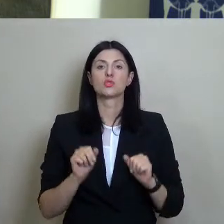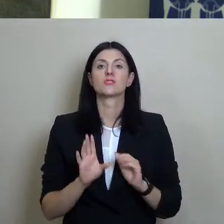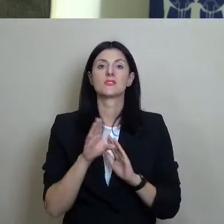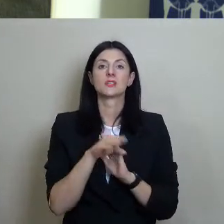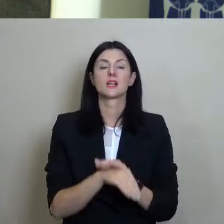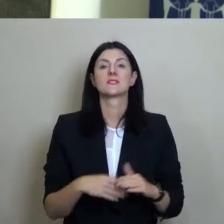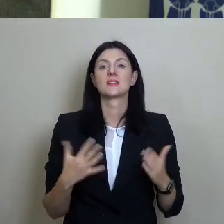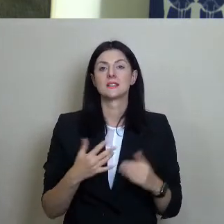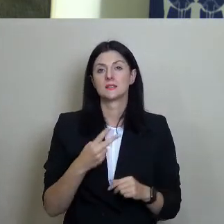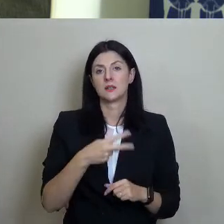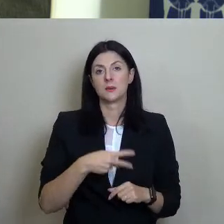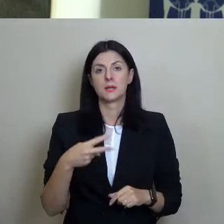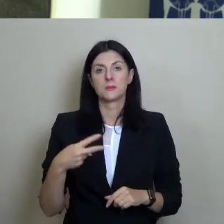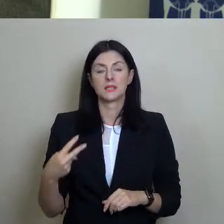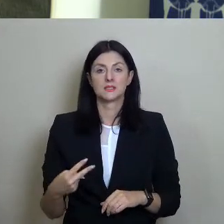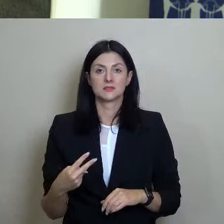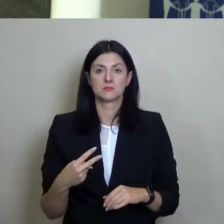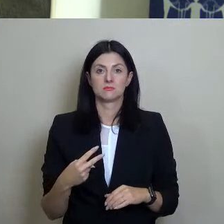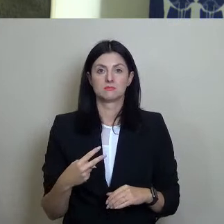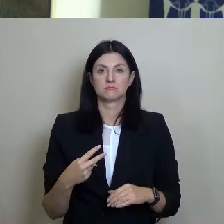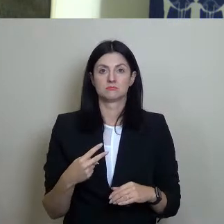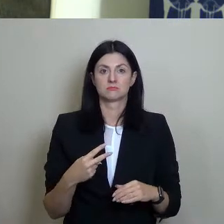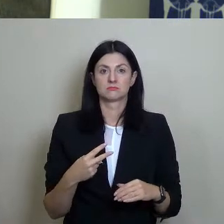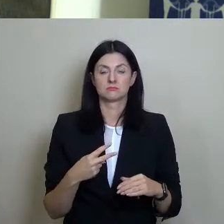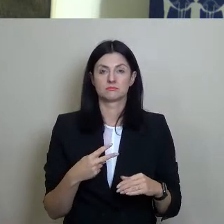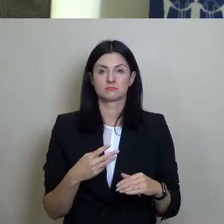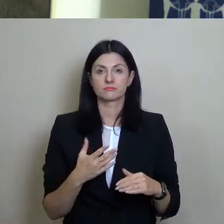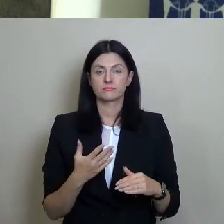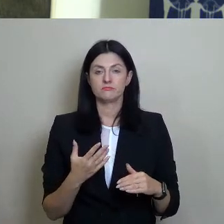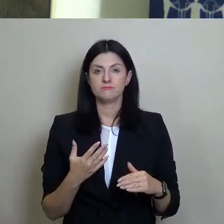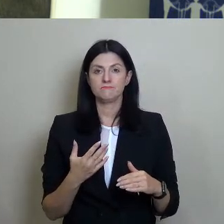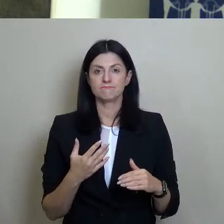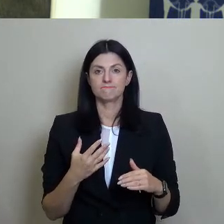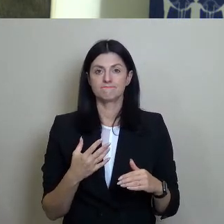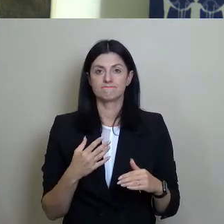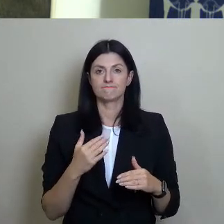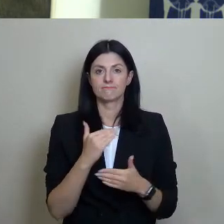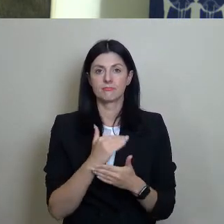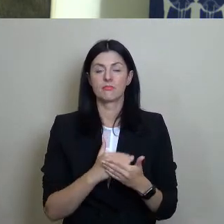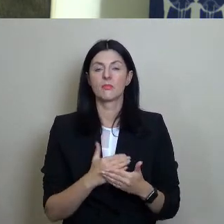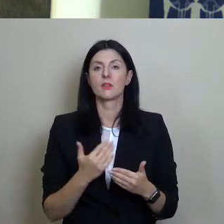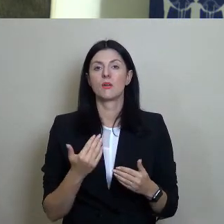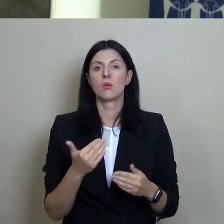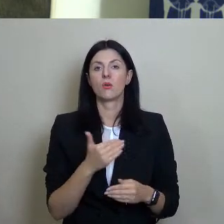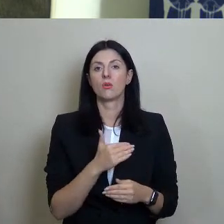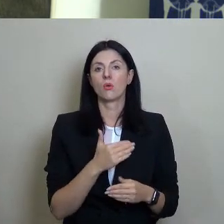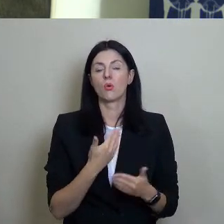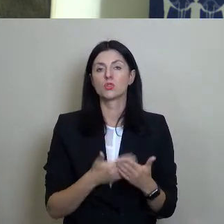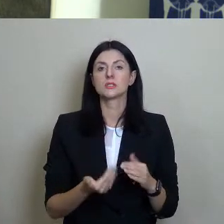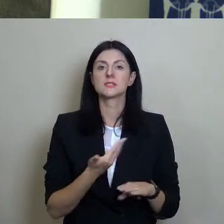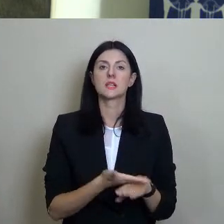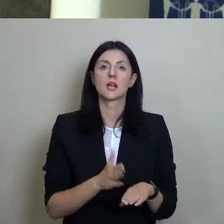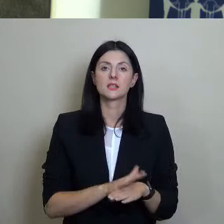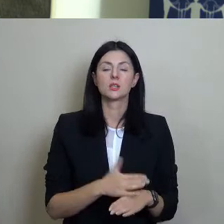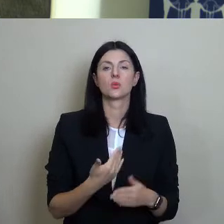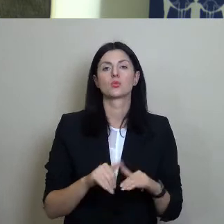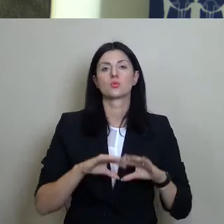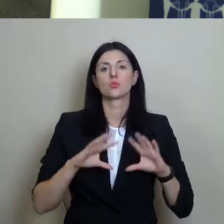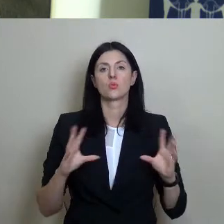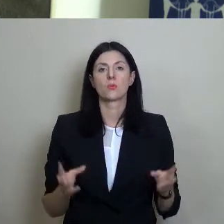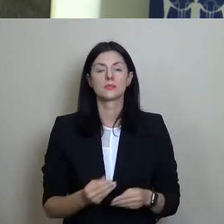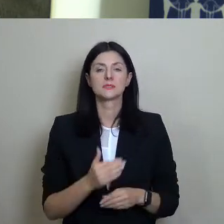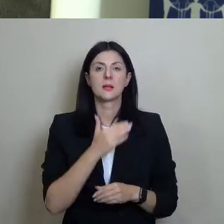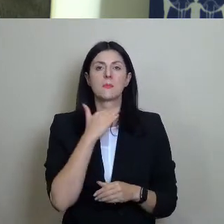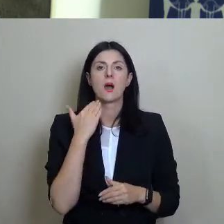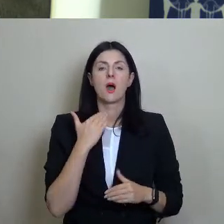And maybe the precinct commissions might more or less fit into certain time framework. This is a